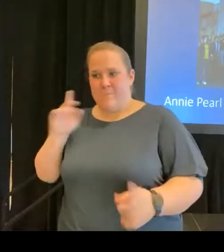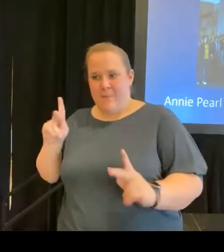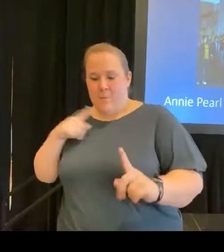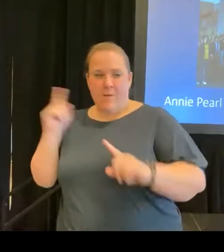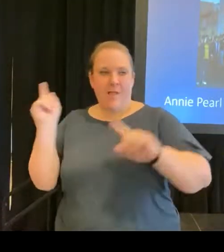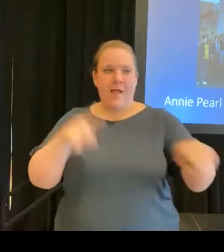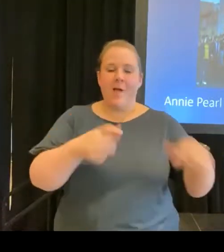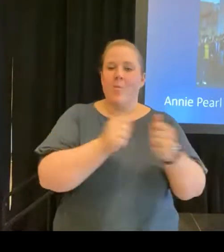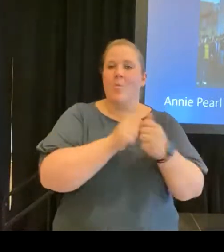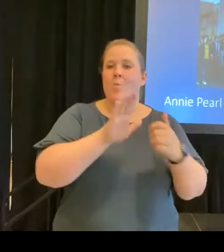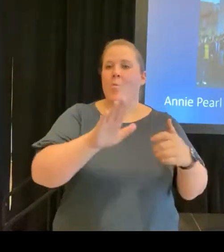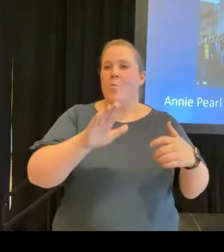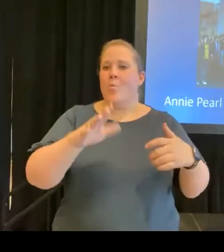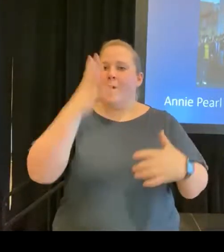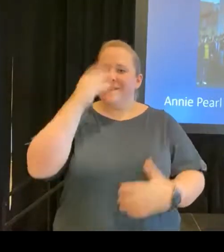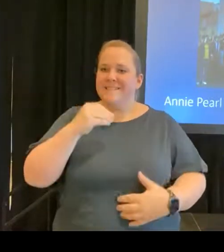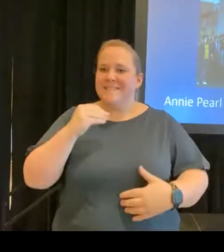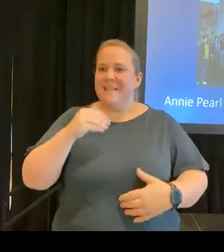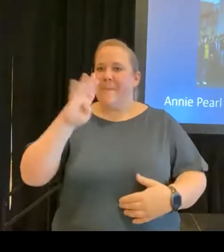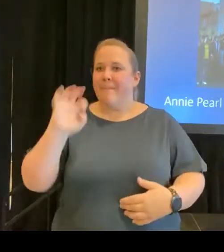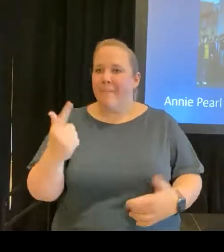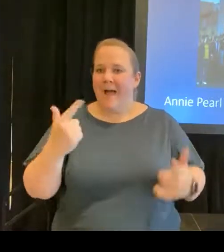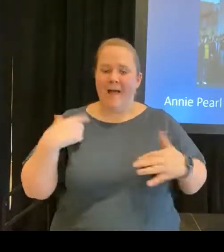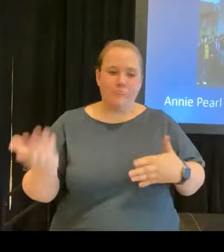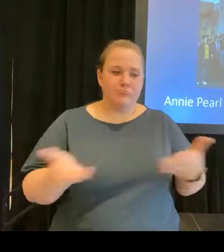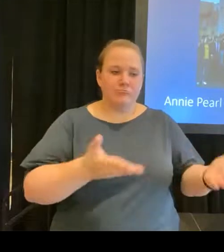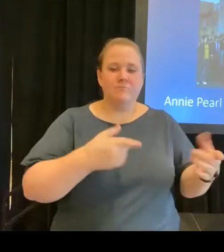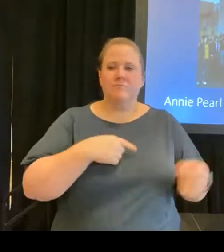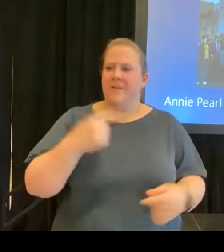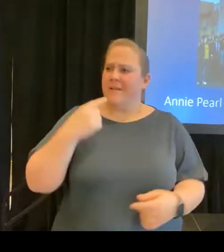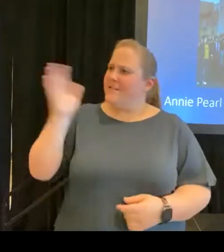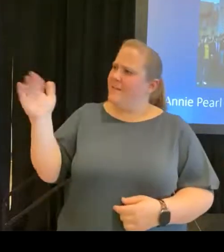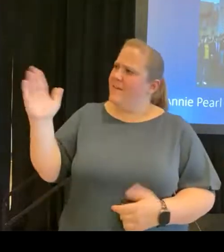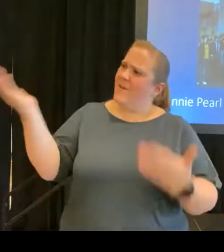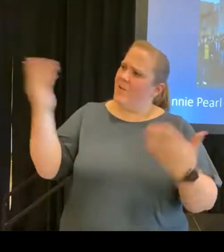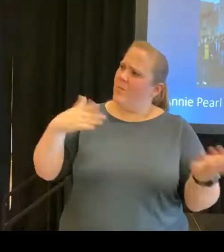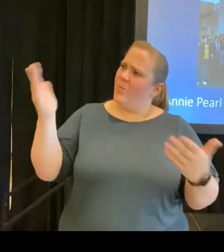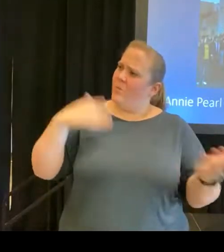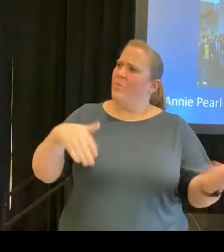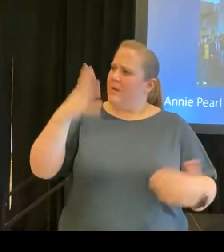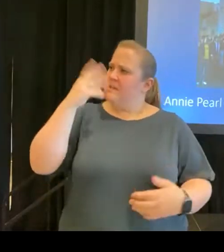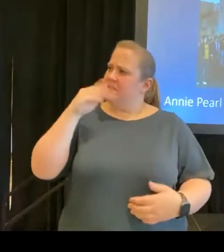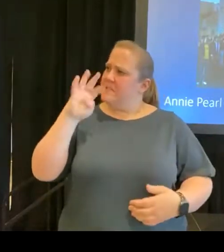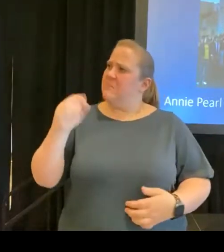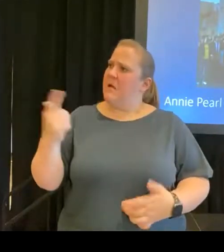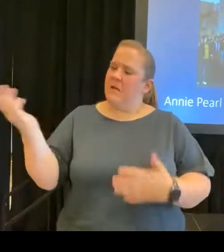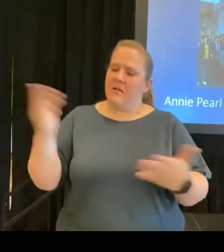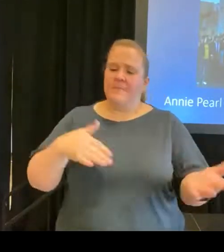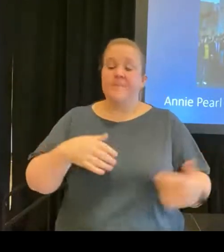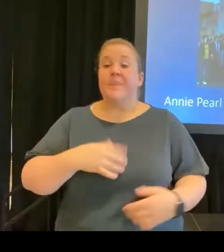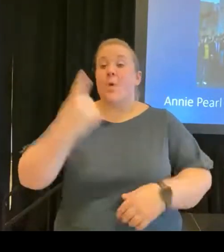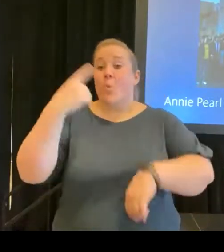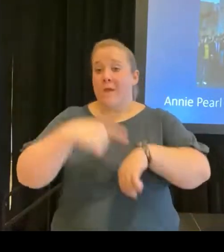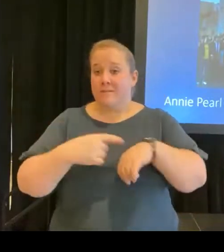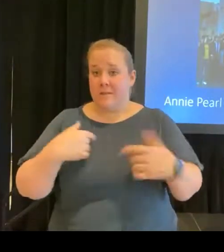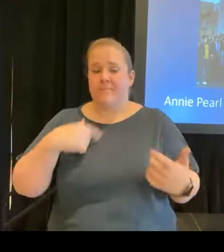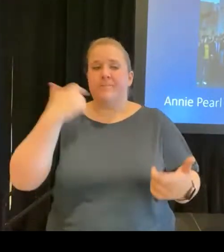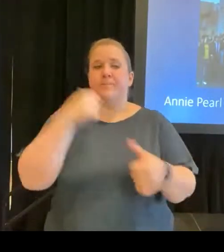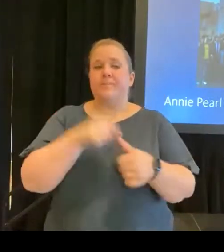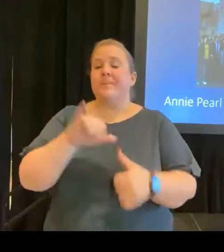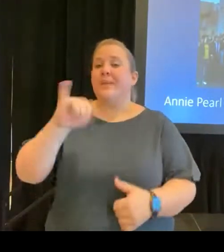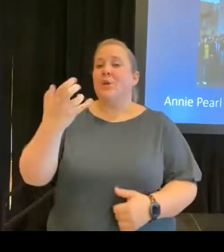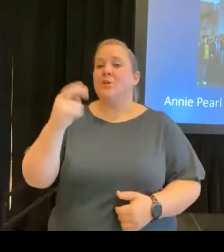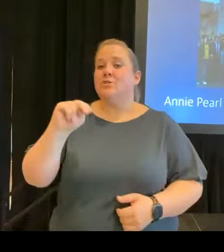sleeping bag. I said, but bring your sleeping bag on in. And one time I remember